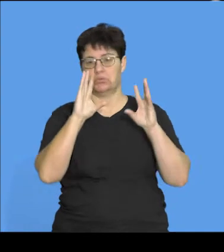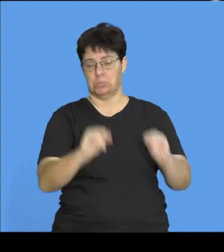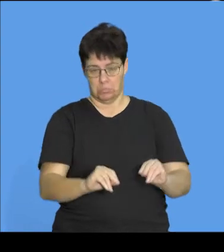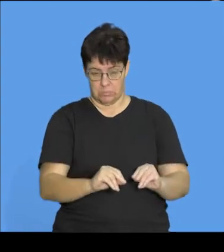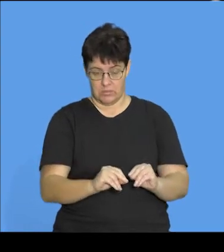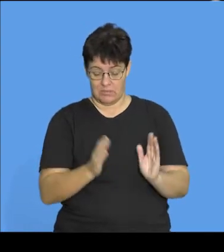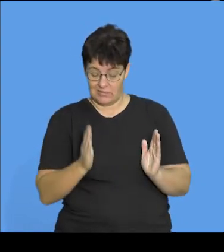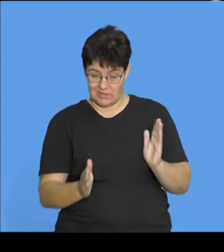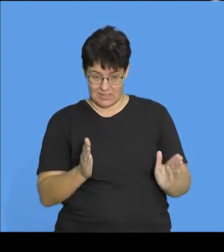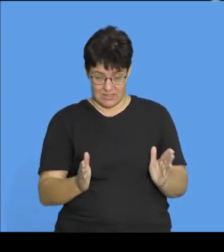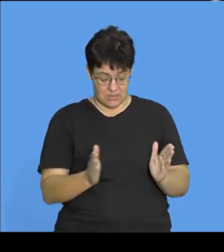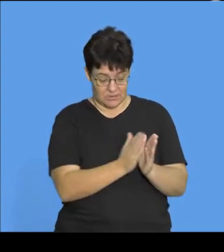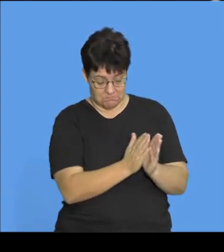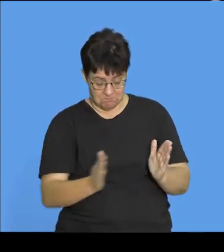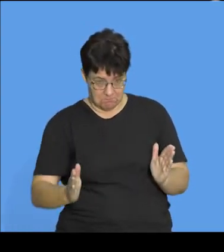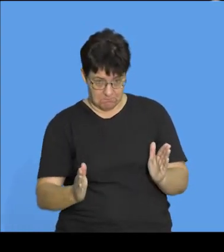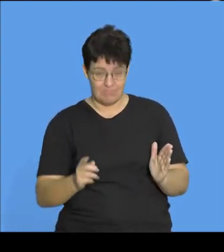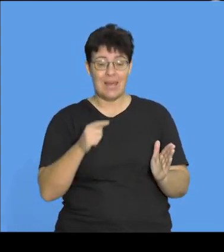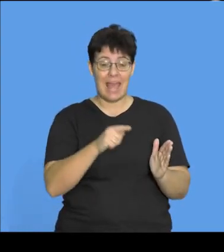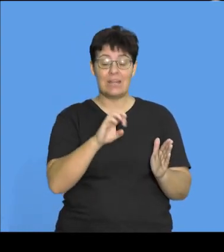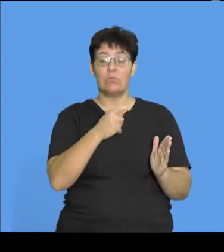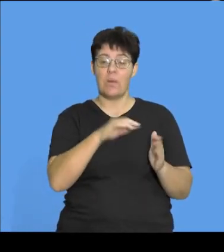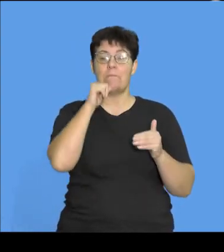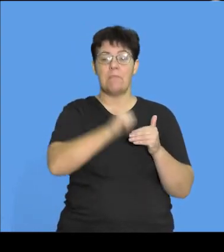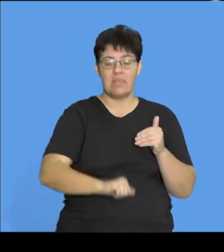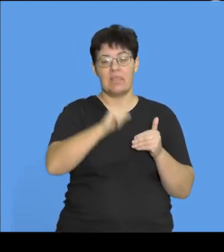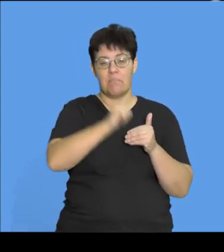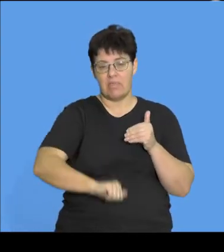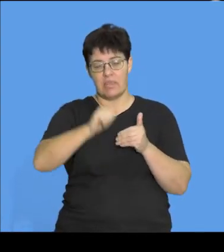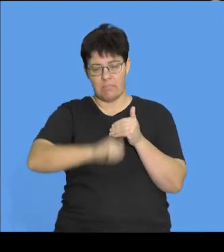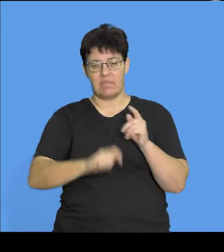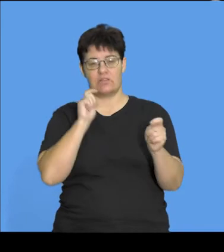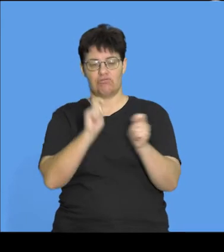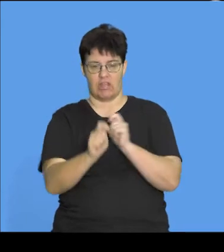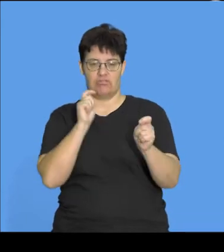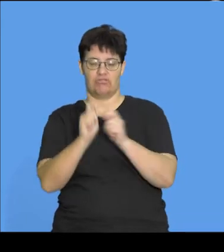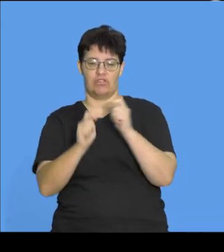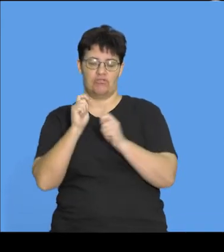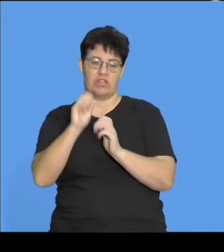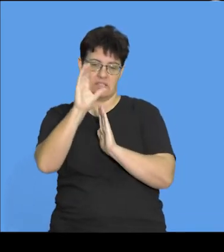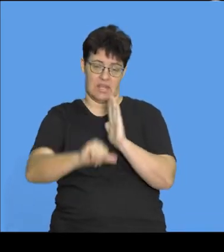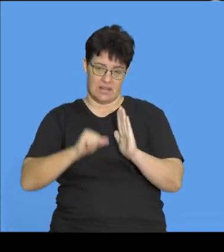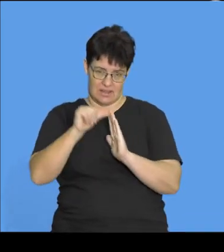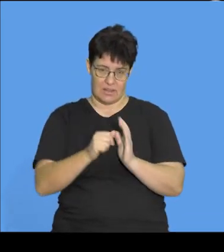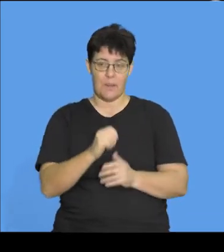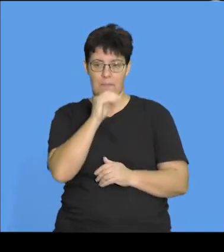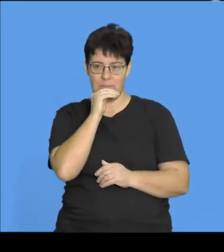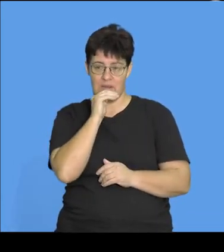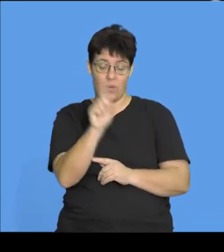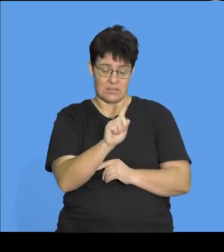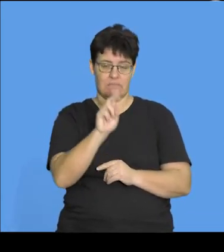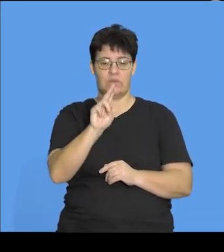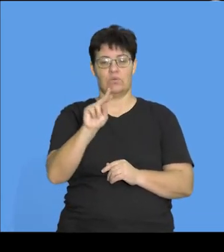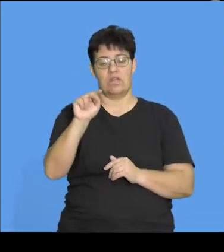endometrium undergoes a monthly cyclic change, and this is known as the uterine cycle.